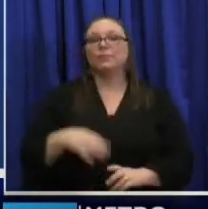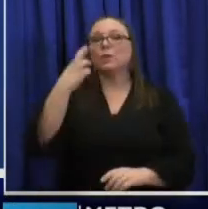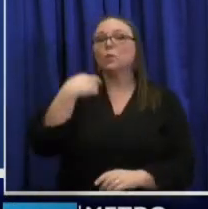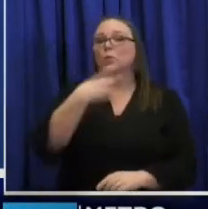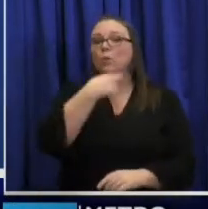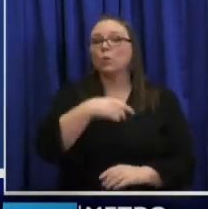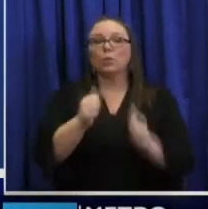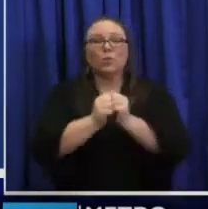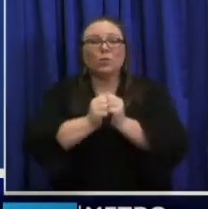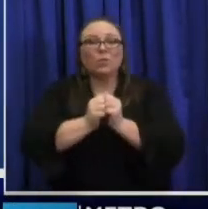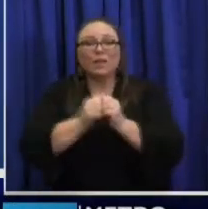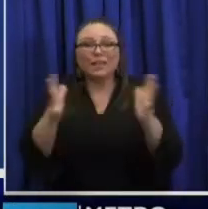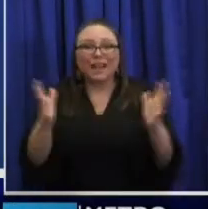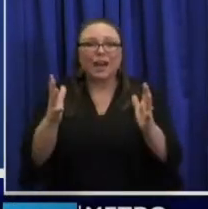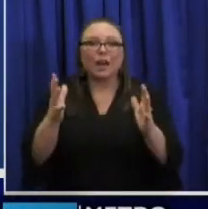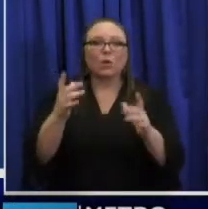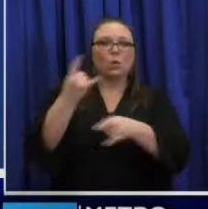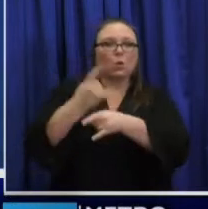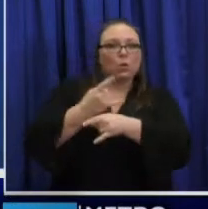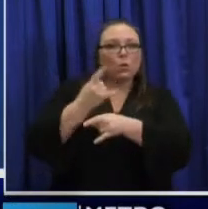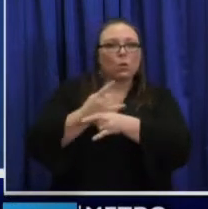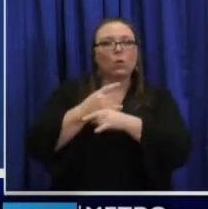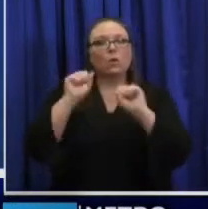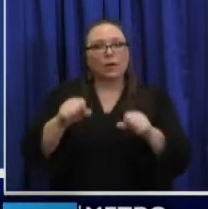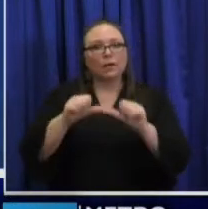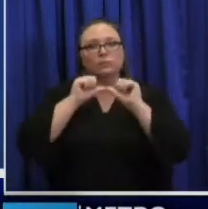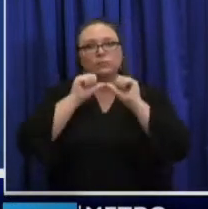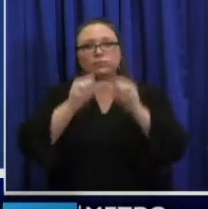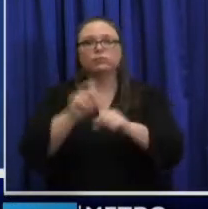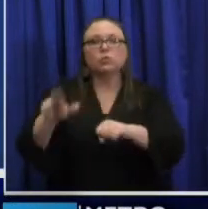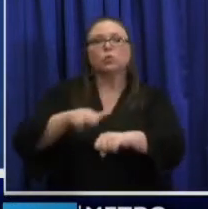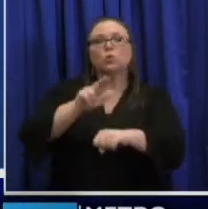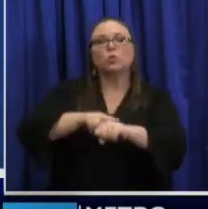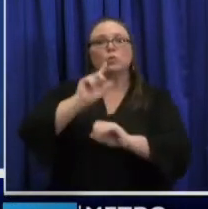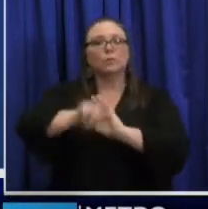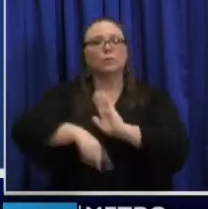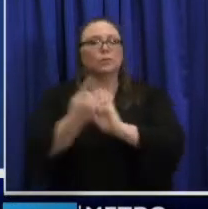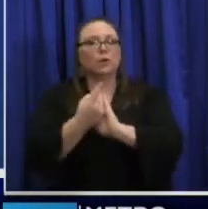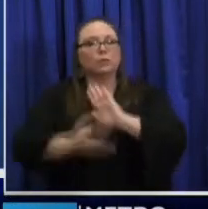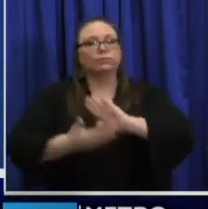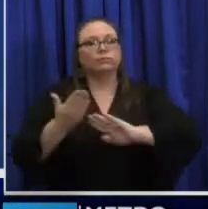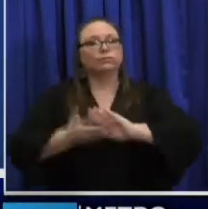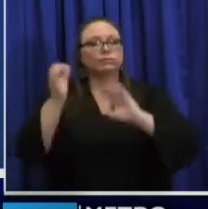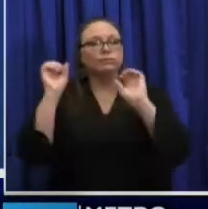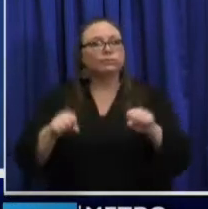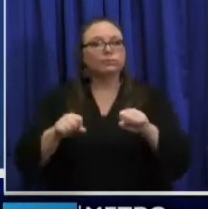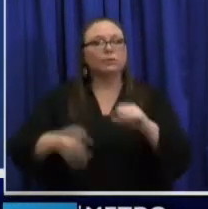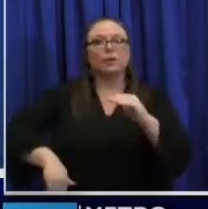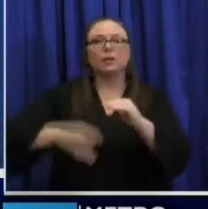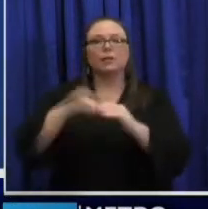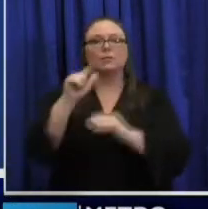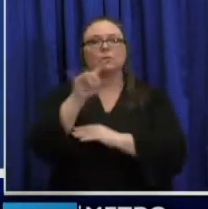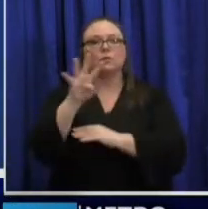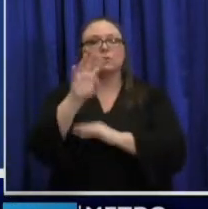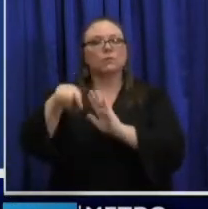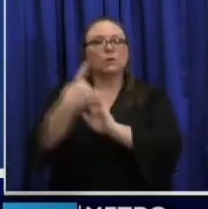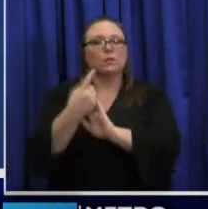do not serve or permit alcohol may resume regular hours of operation, up to 24 hours a